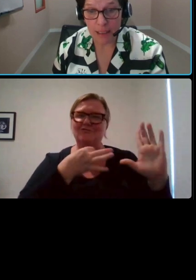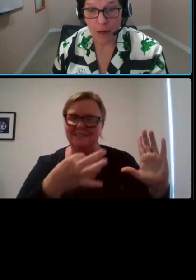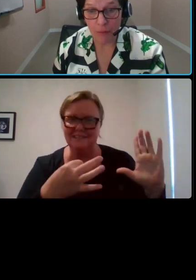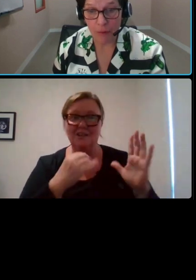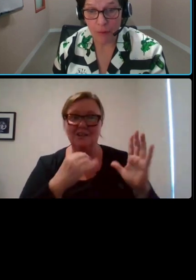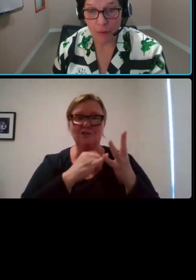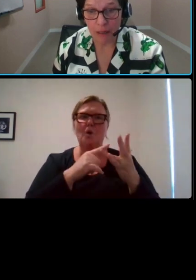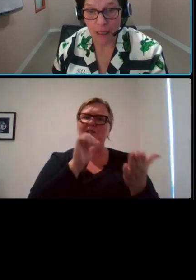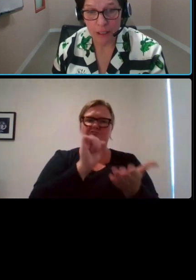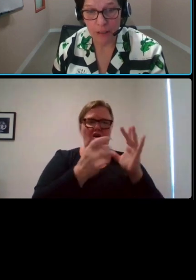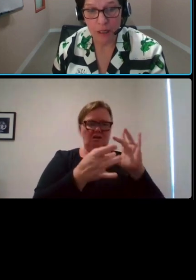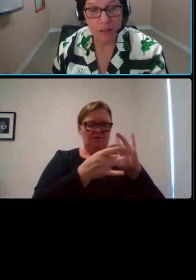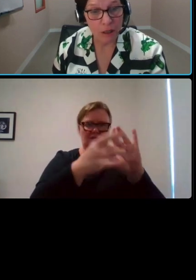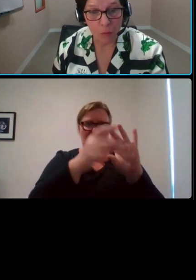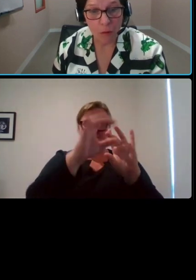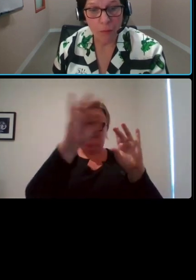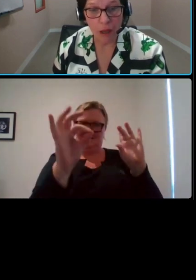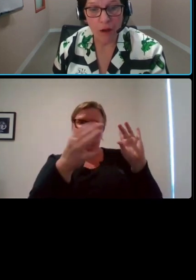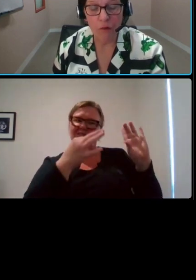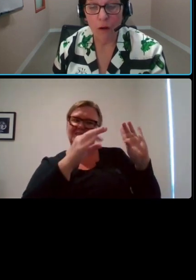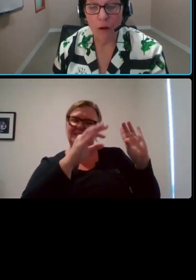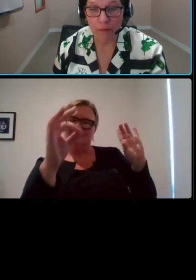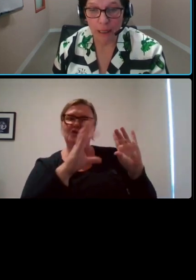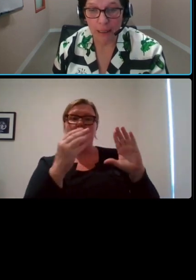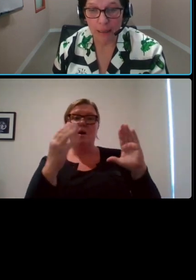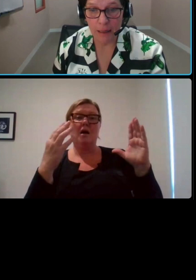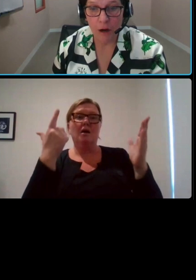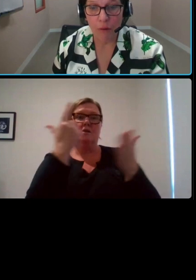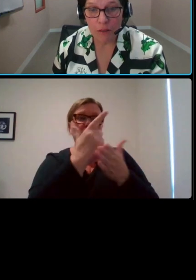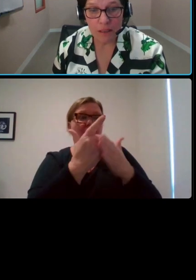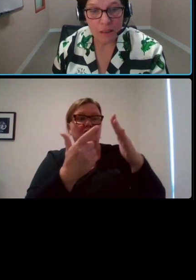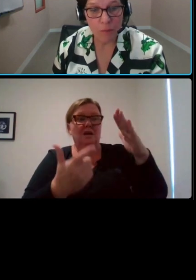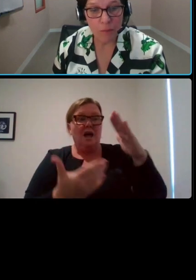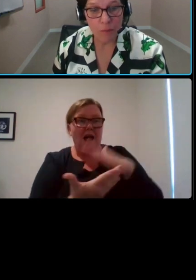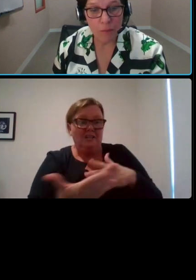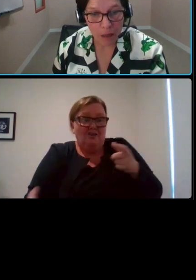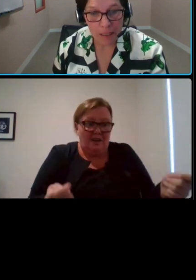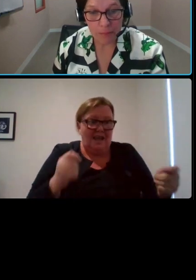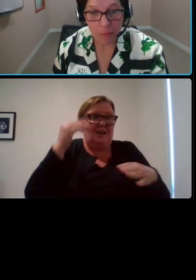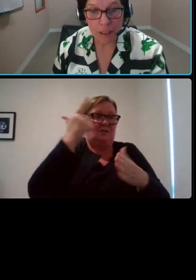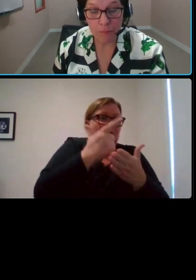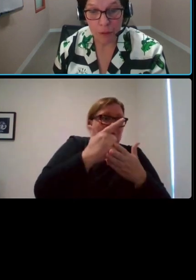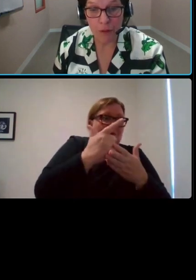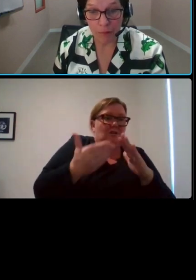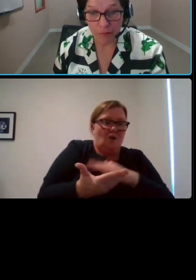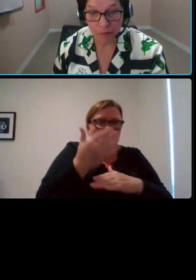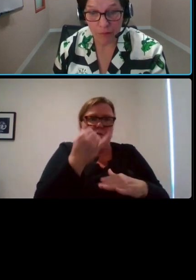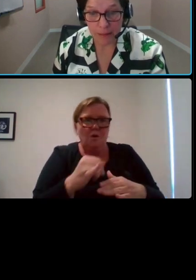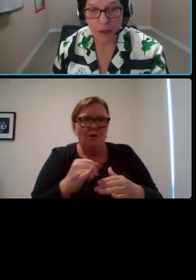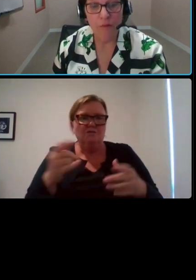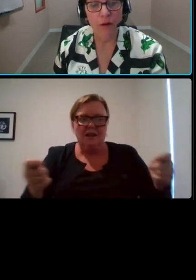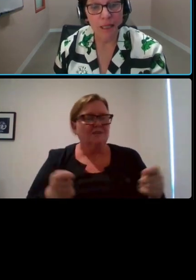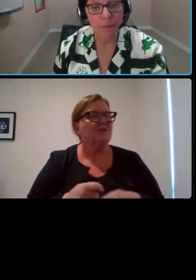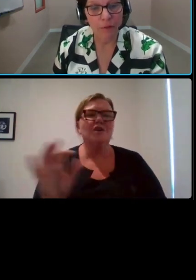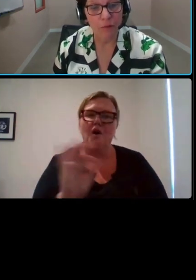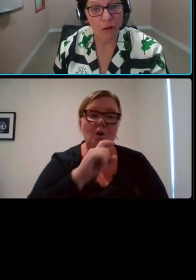the right touch approach to regulation so that no one will be over or under-regulated. Processes will be streamlined to minimise burden on